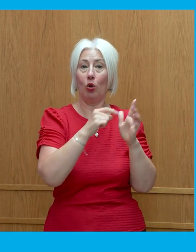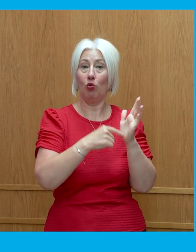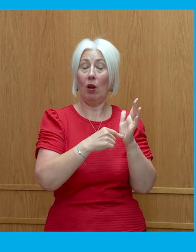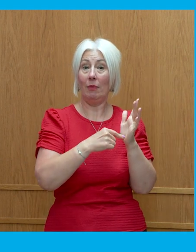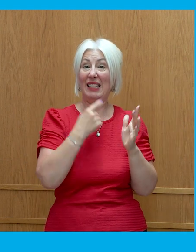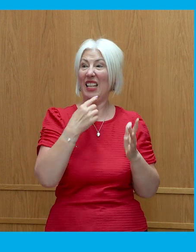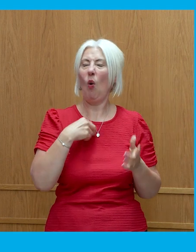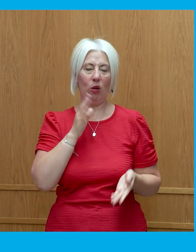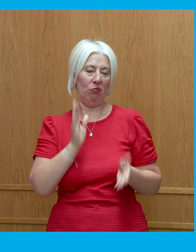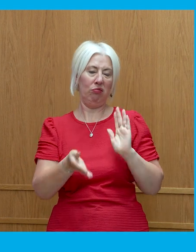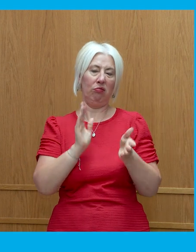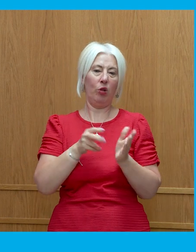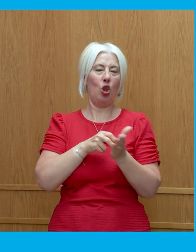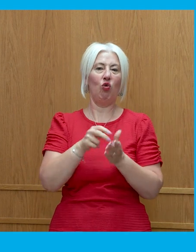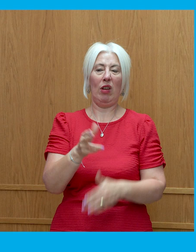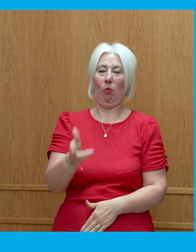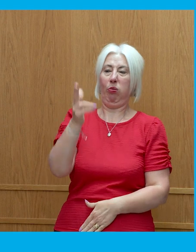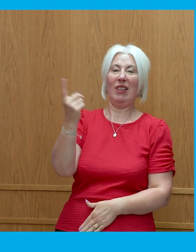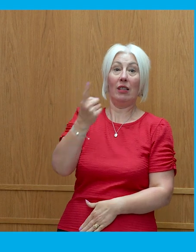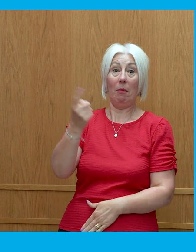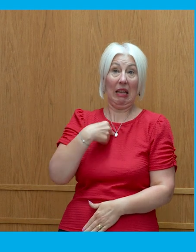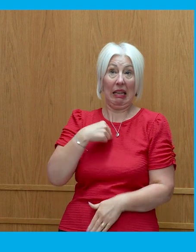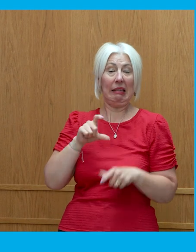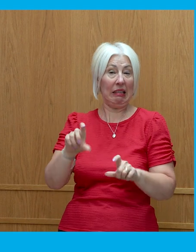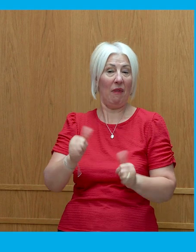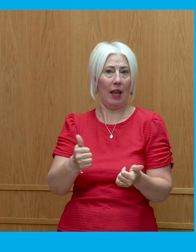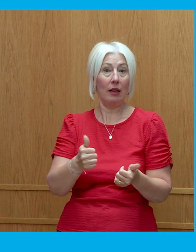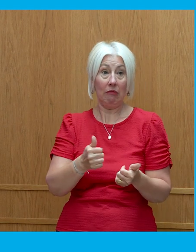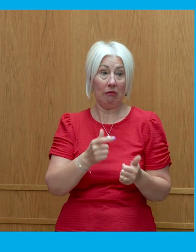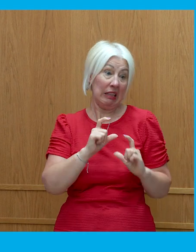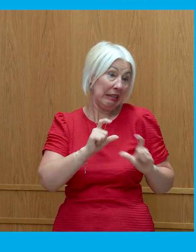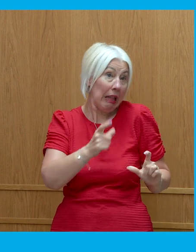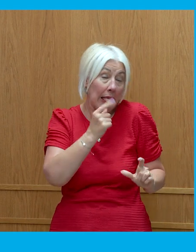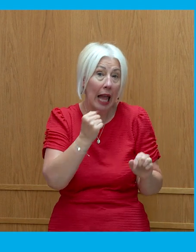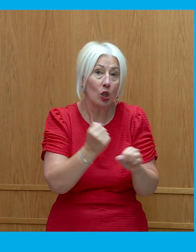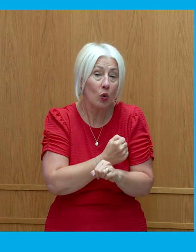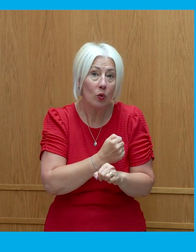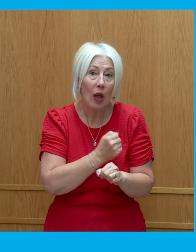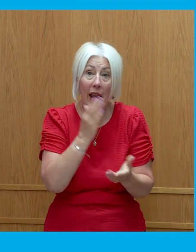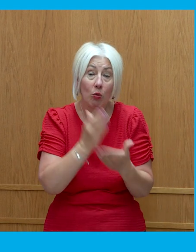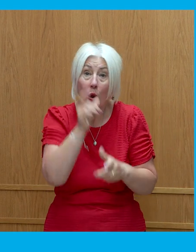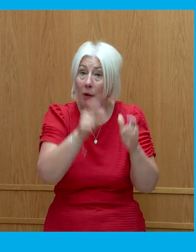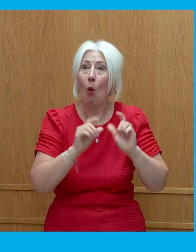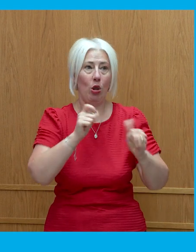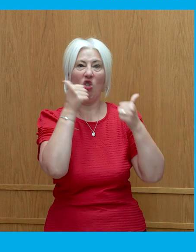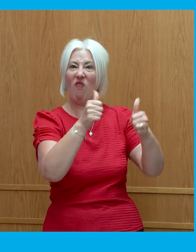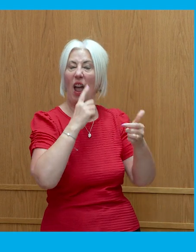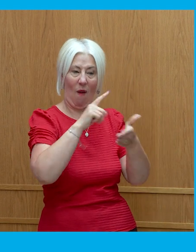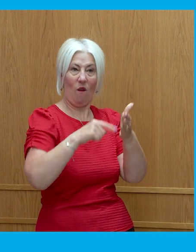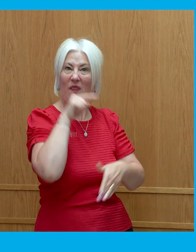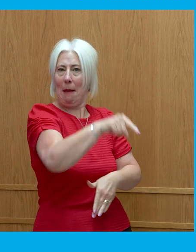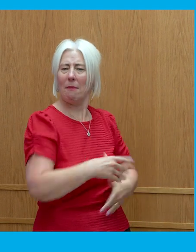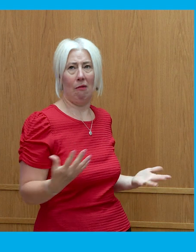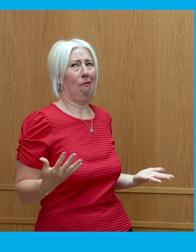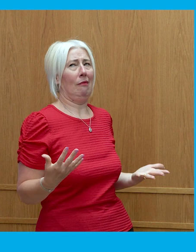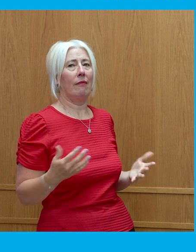shoot somebody. He still can do that, and he would probably gain some votes.